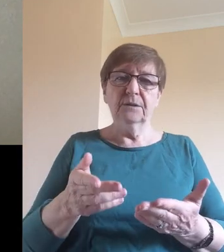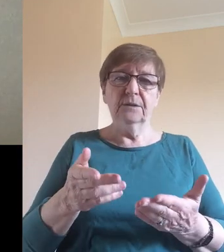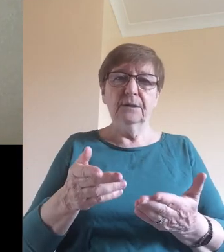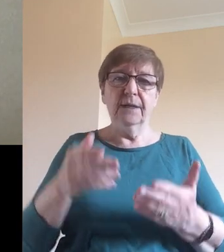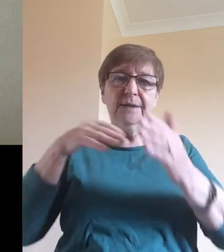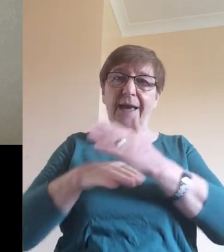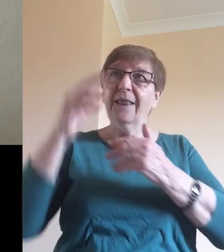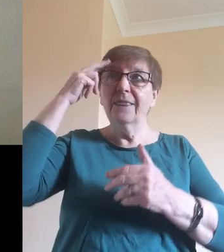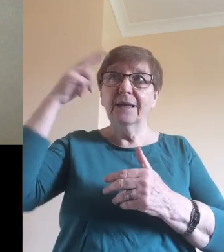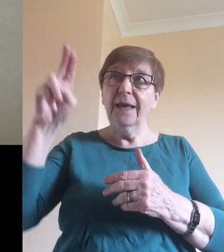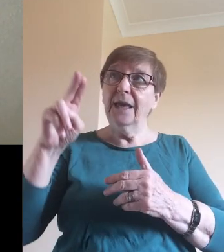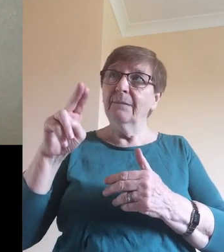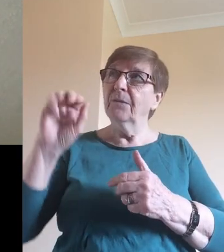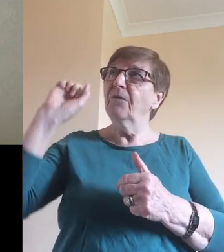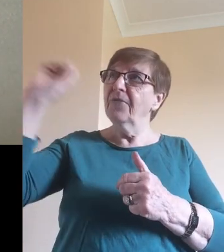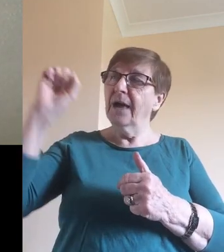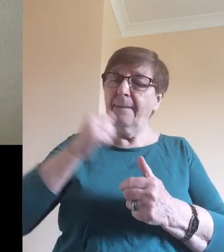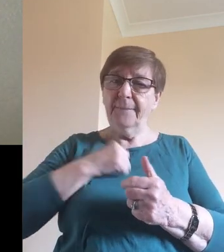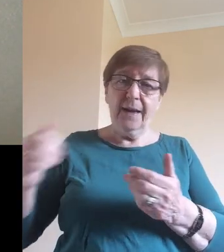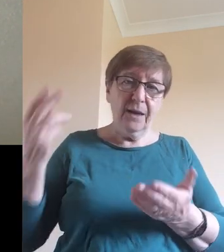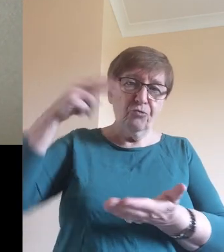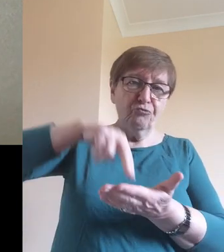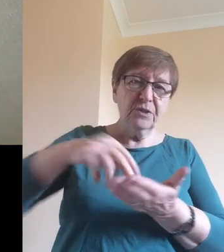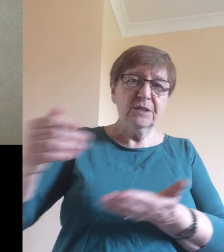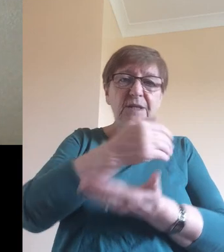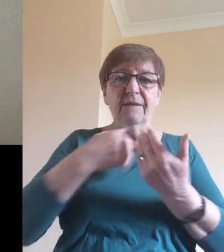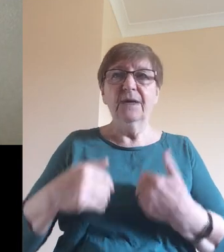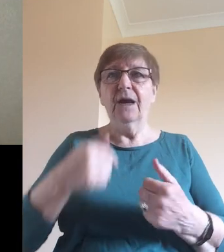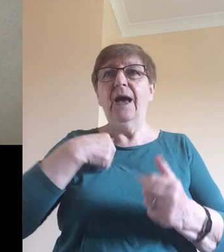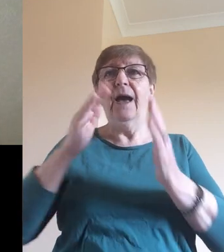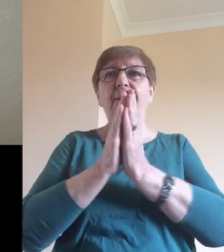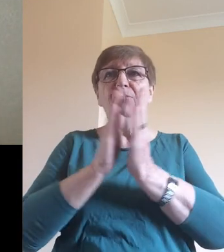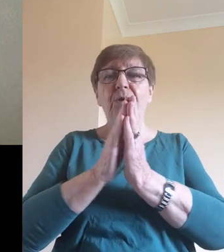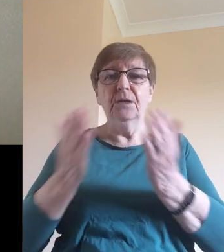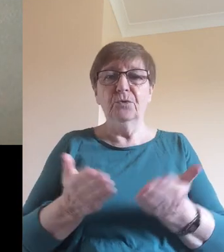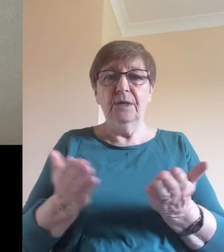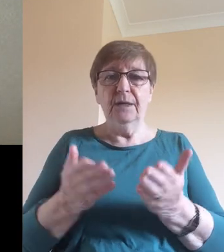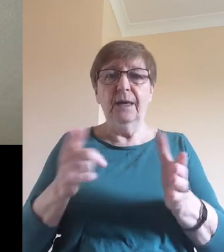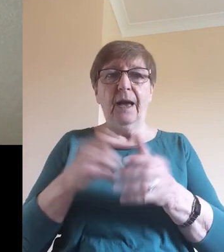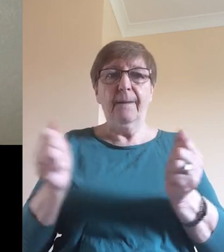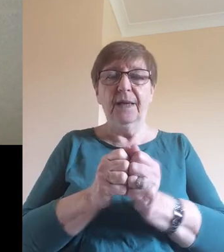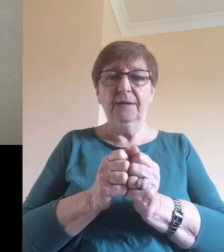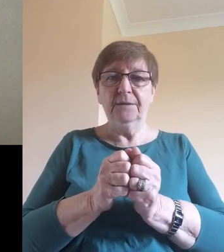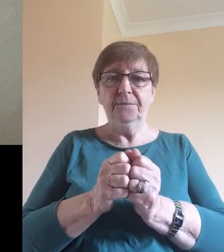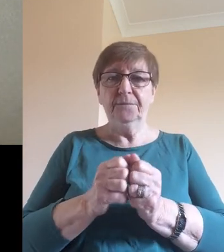the name of that risen Saviour I pray these things. Amen.